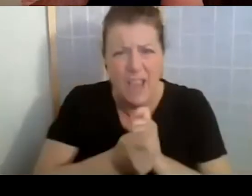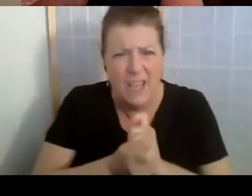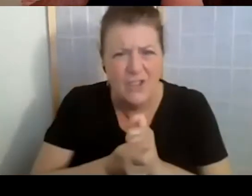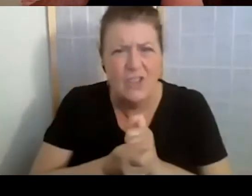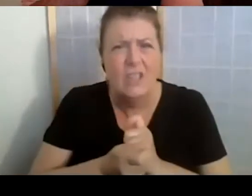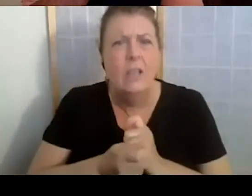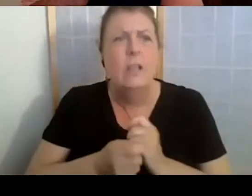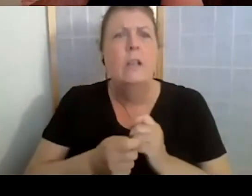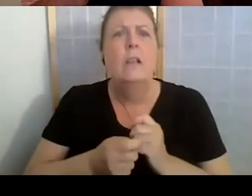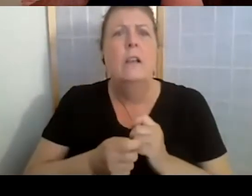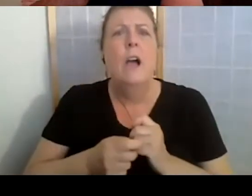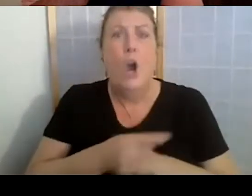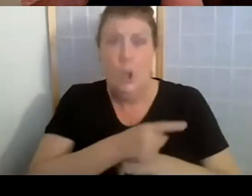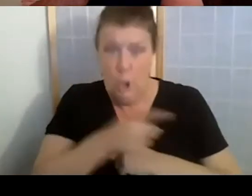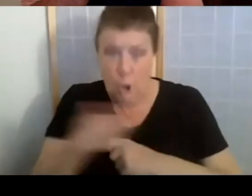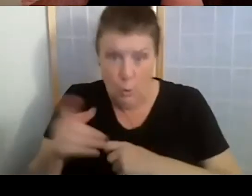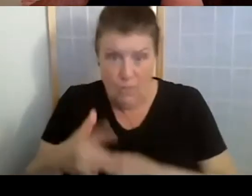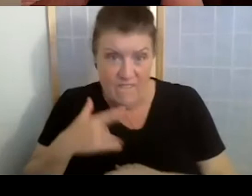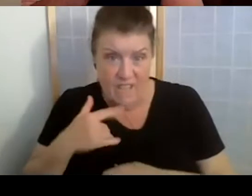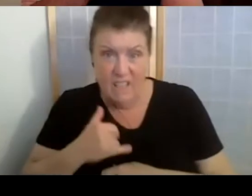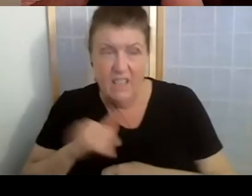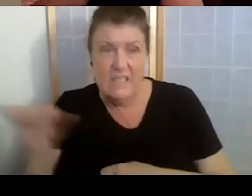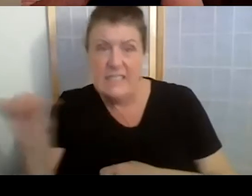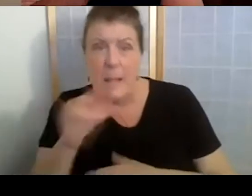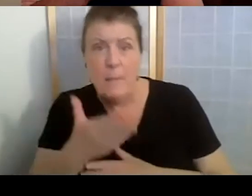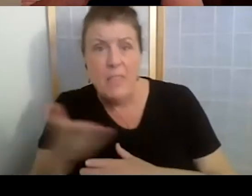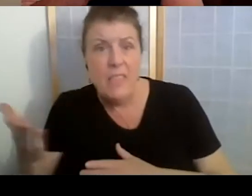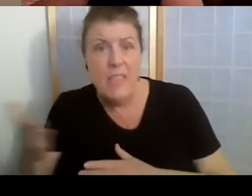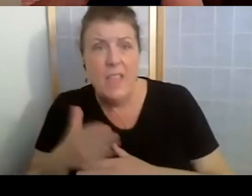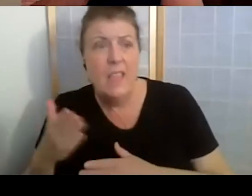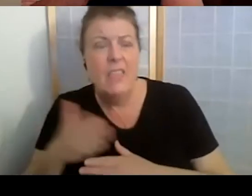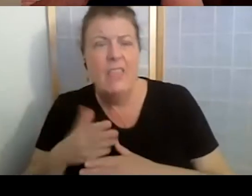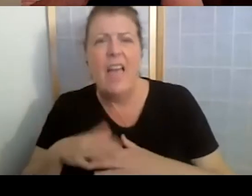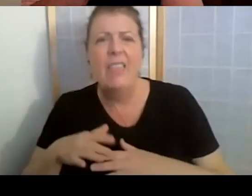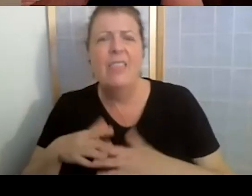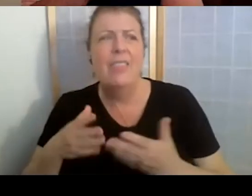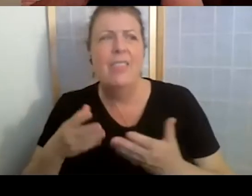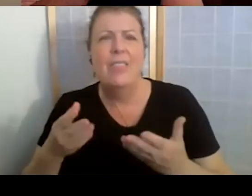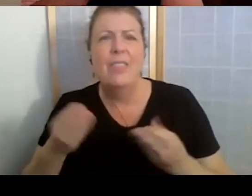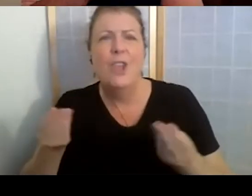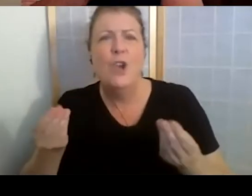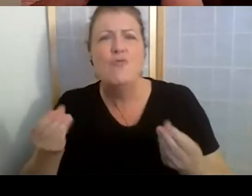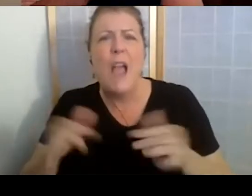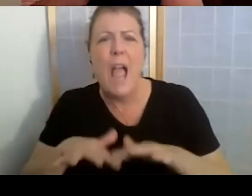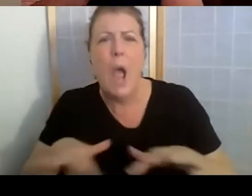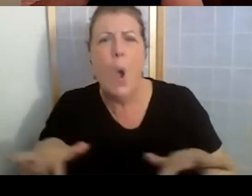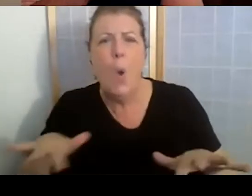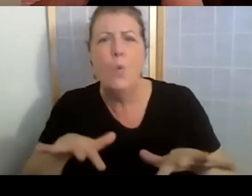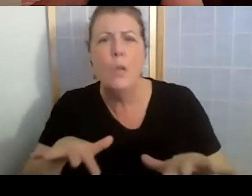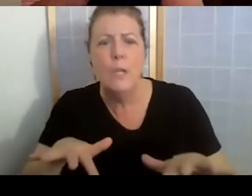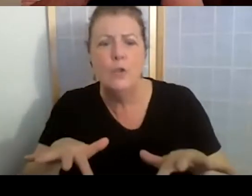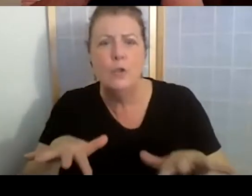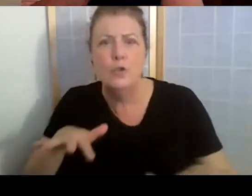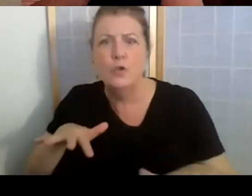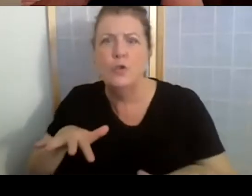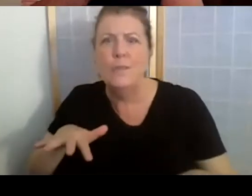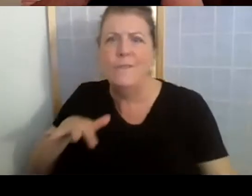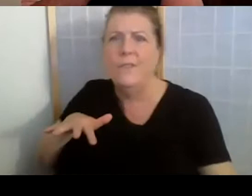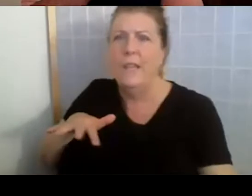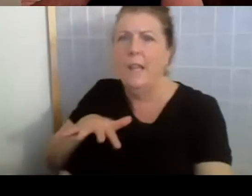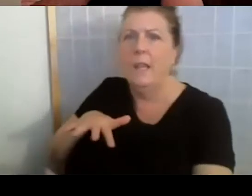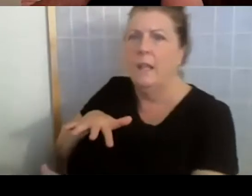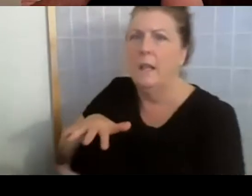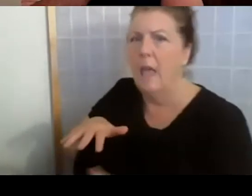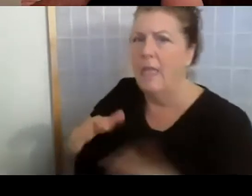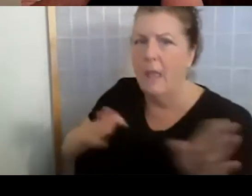feeling that as writers as well, that the ground underneath you is shifting? And I guess I'll start with Tanya and with Shirley and